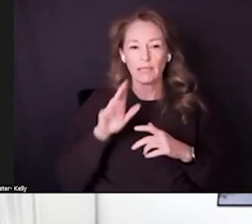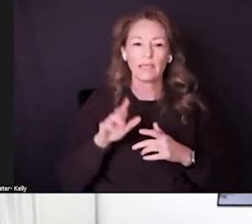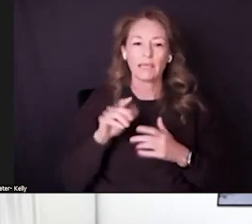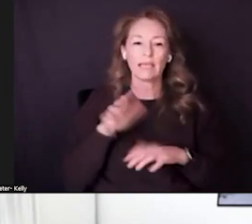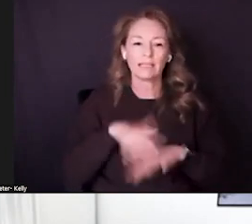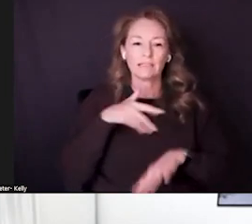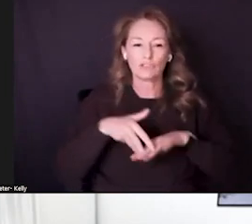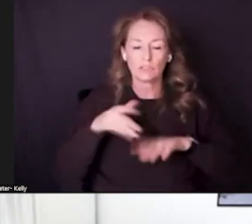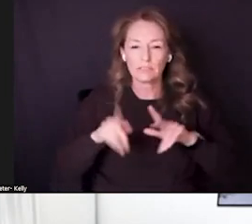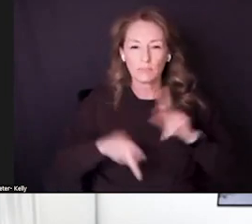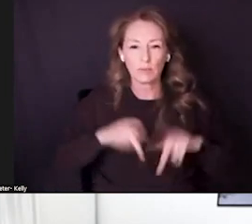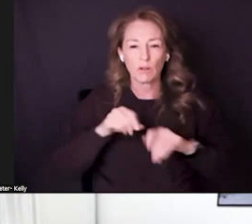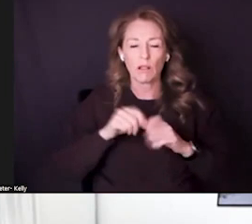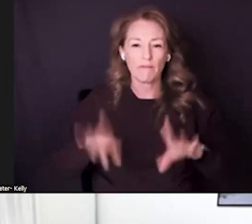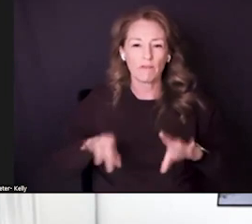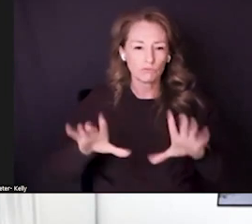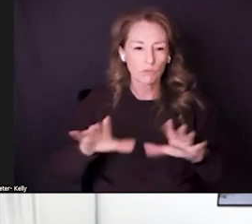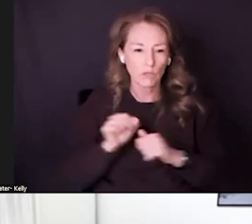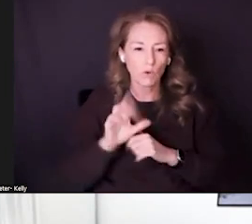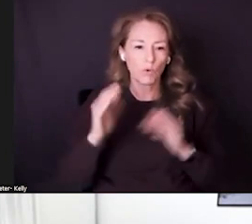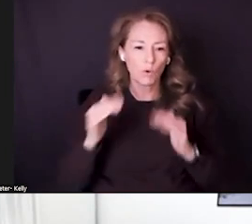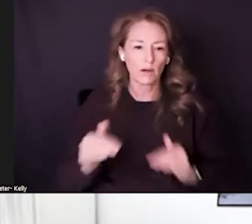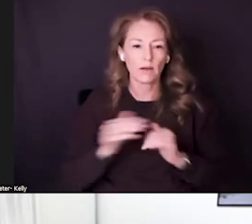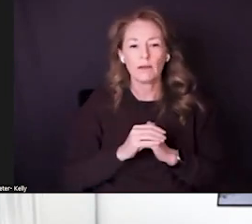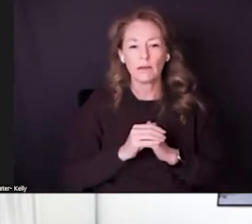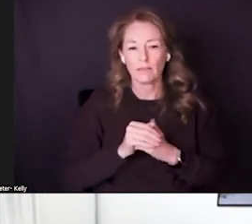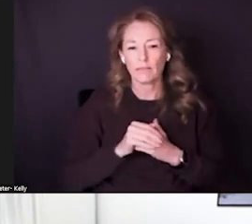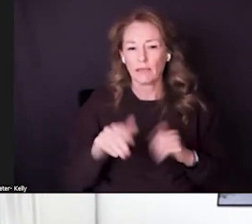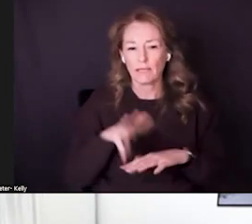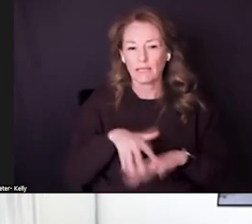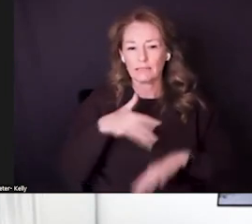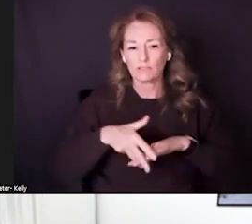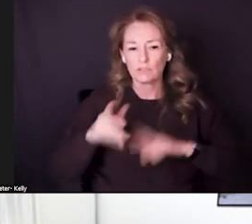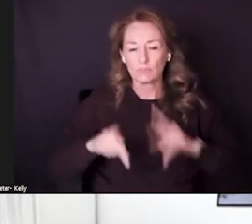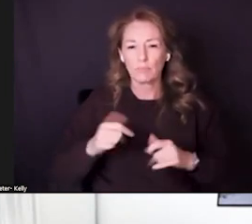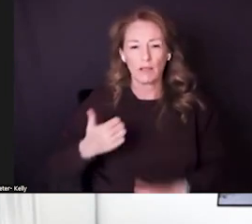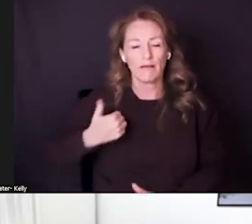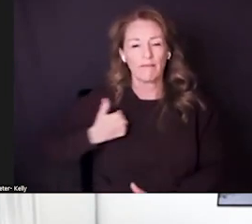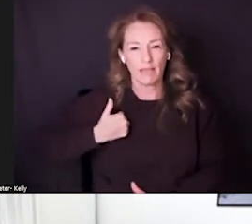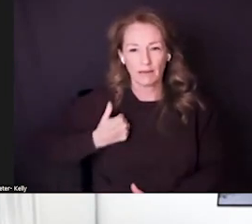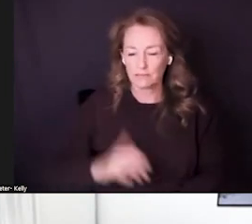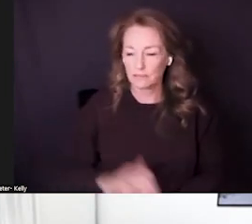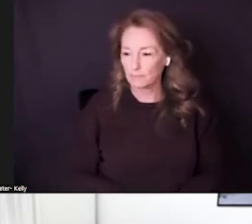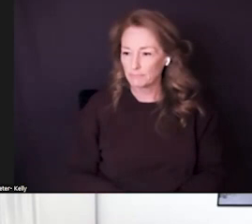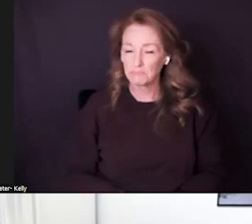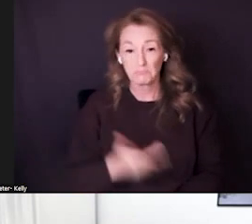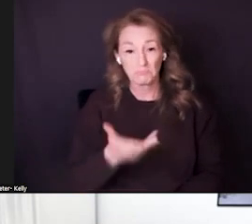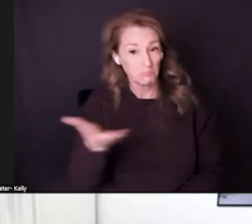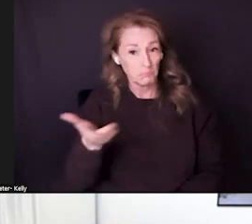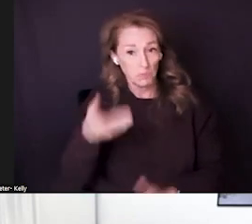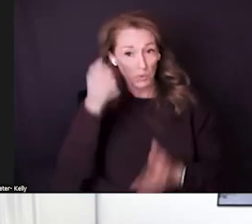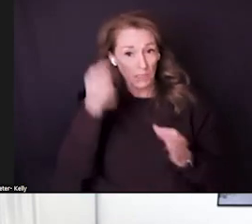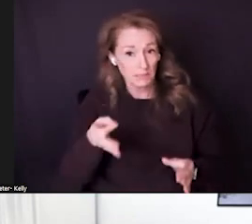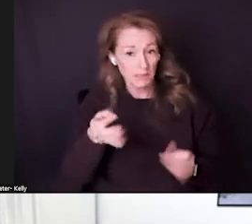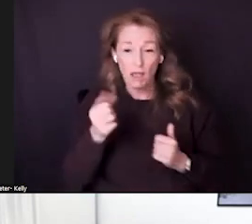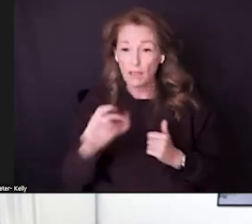you can either make the call on your own, or if you would like to wait and see how the audience responds, or you tell me which way you'd